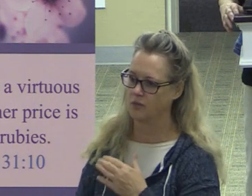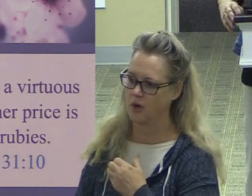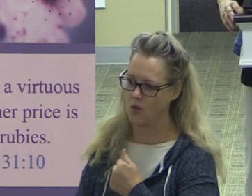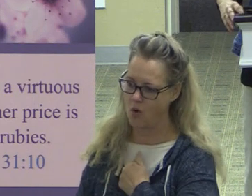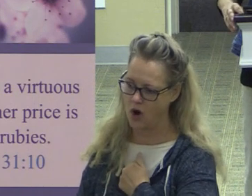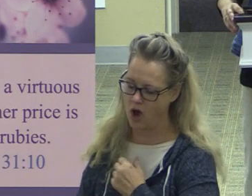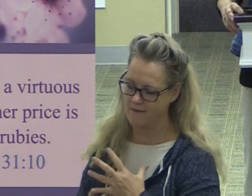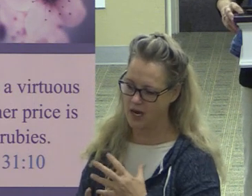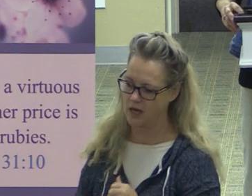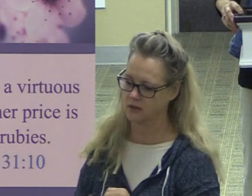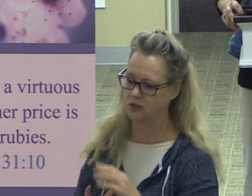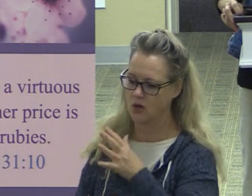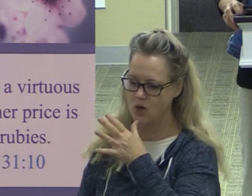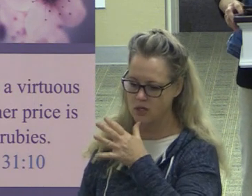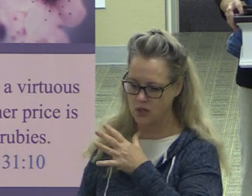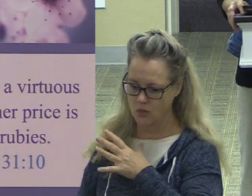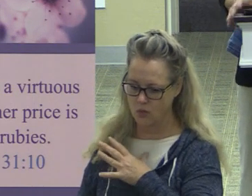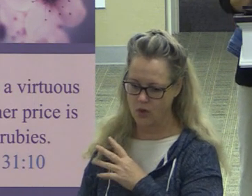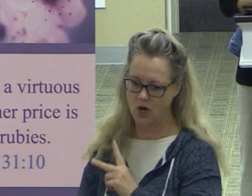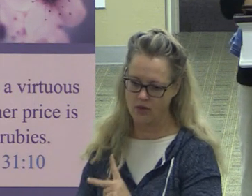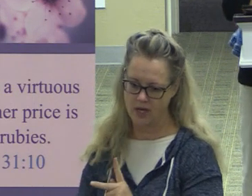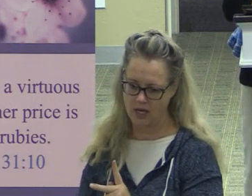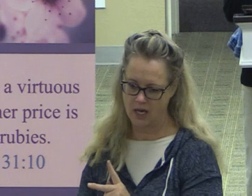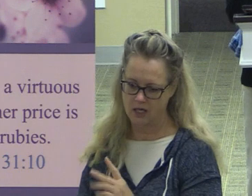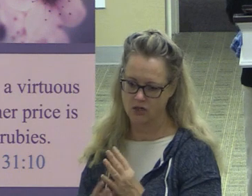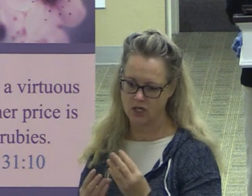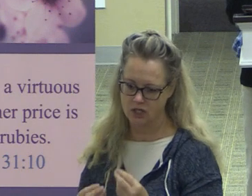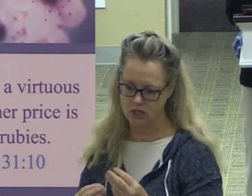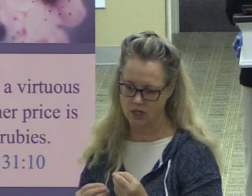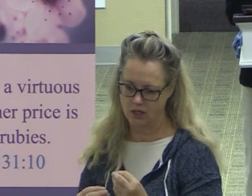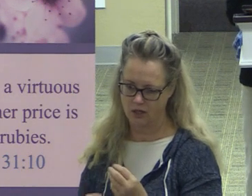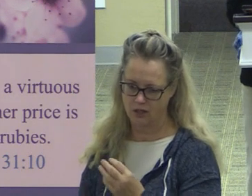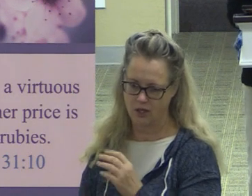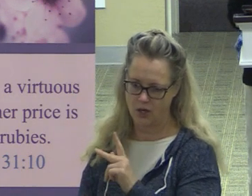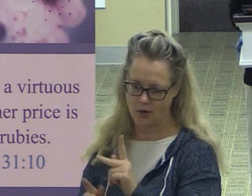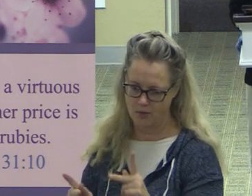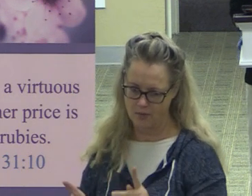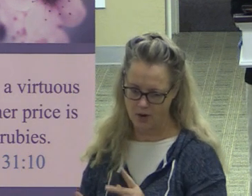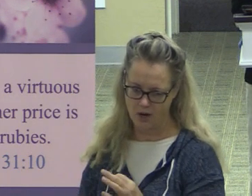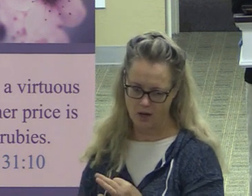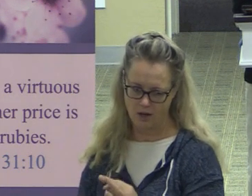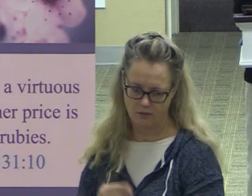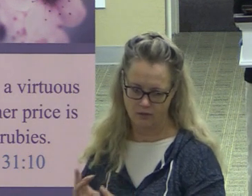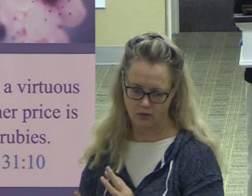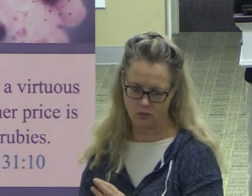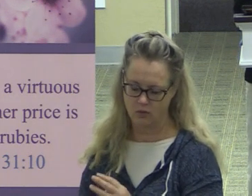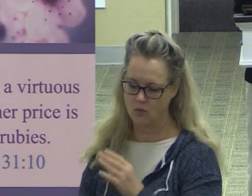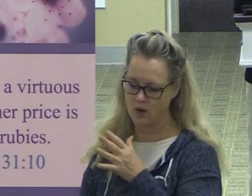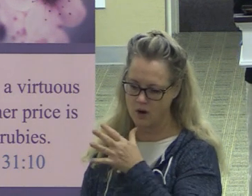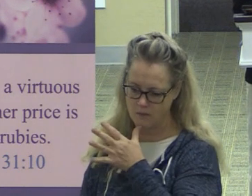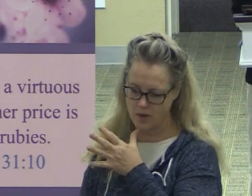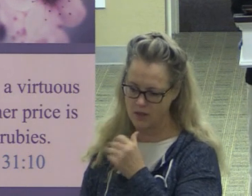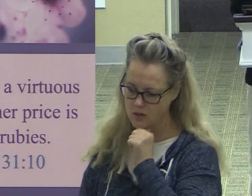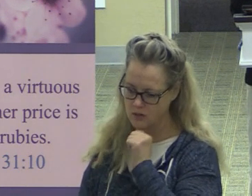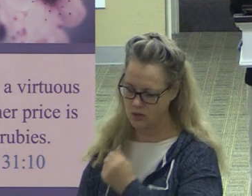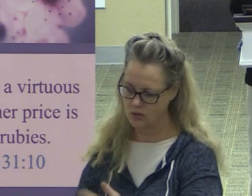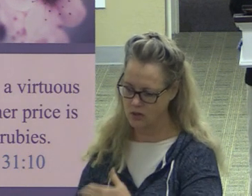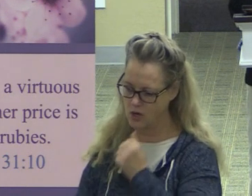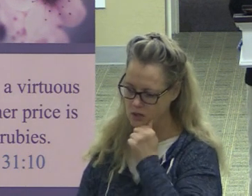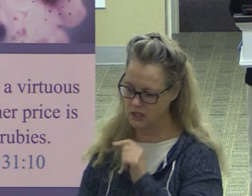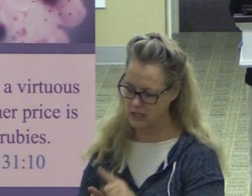are, as women, we are the kinder, gentler part of the world. We are mothers, daughters,